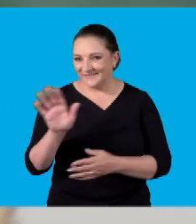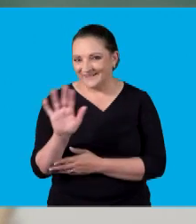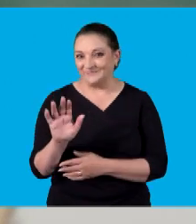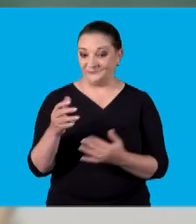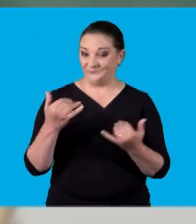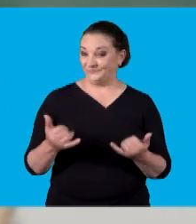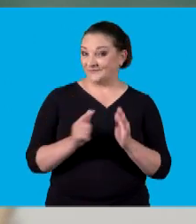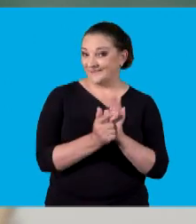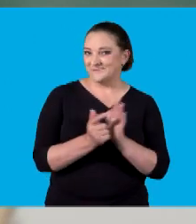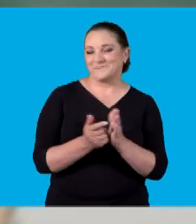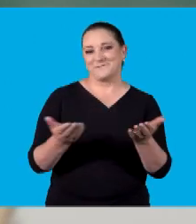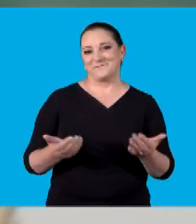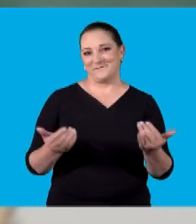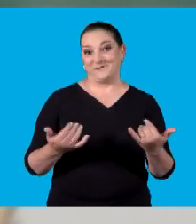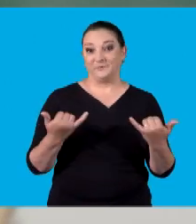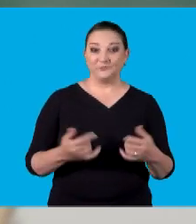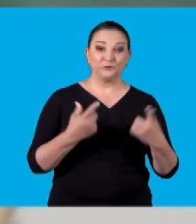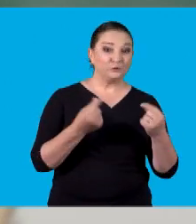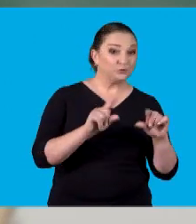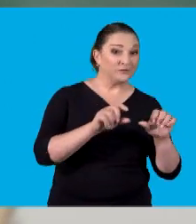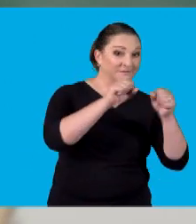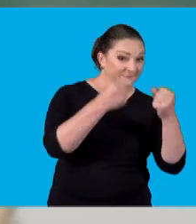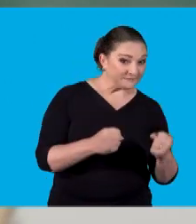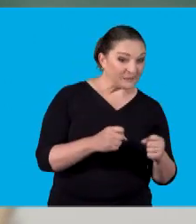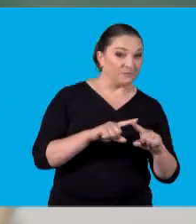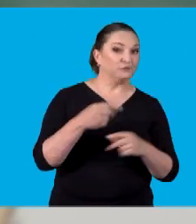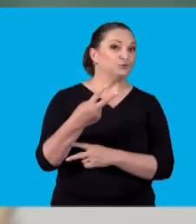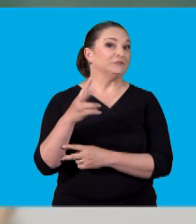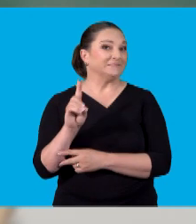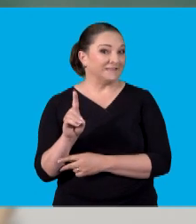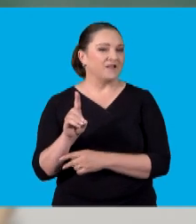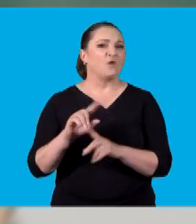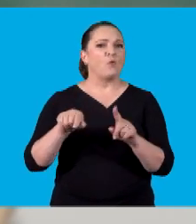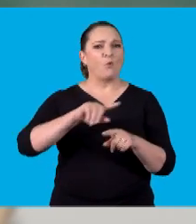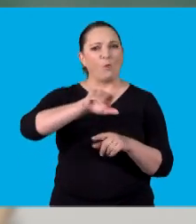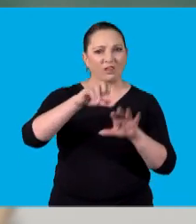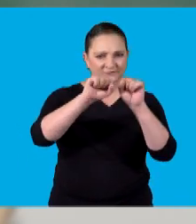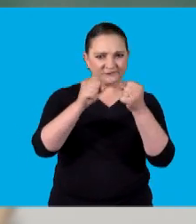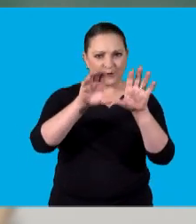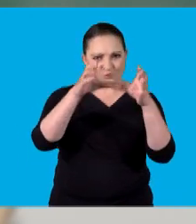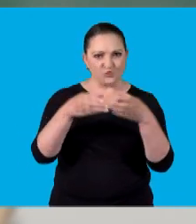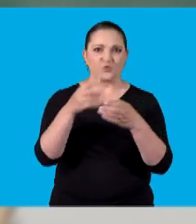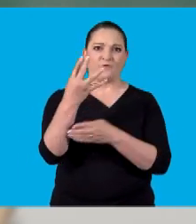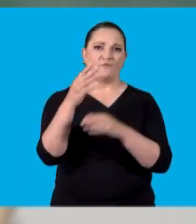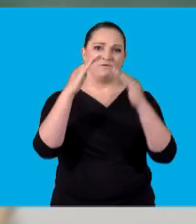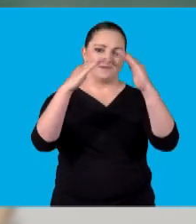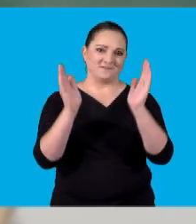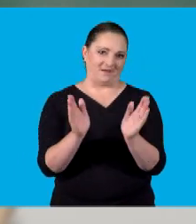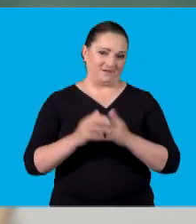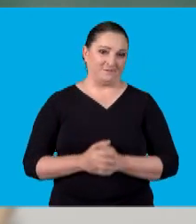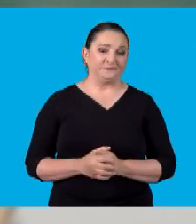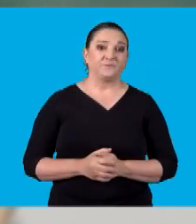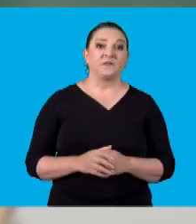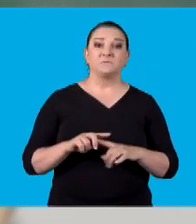Hello learners, and welcome to today's lesson of Geometry of 2D Shapes, Quadrilaterals. Now let's start off our lesson with